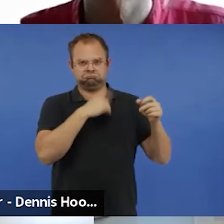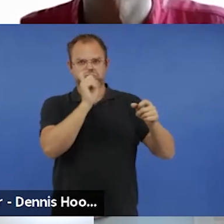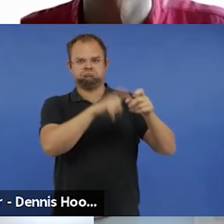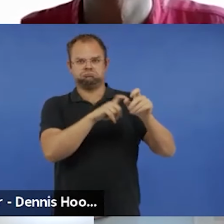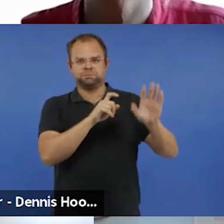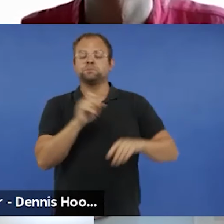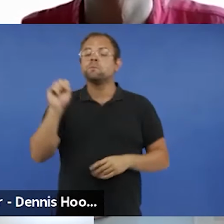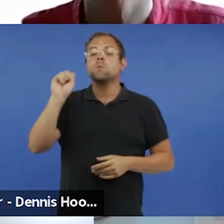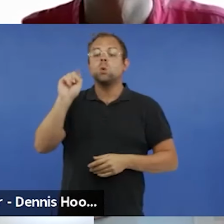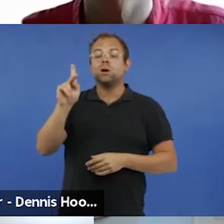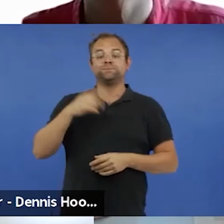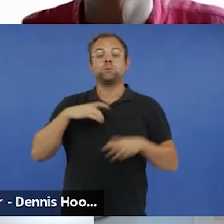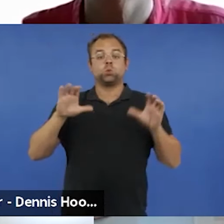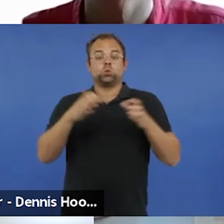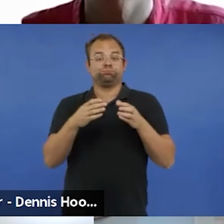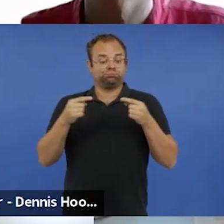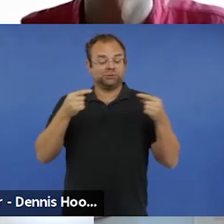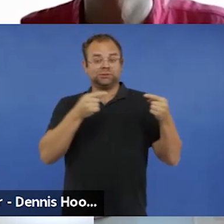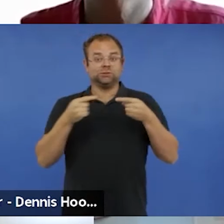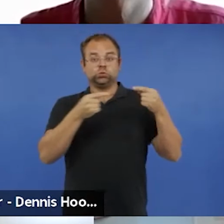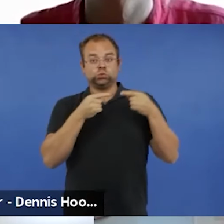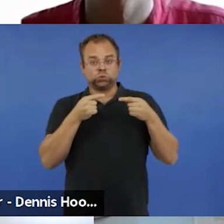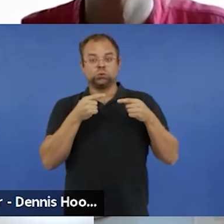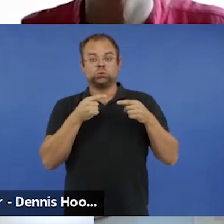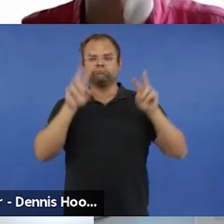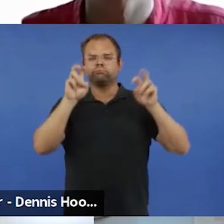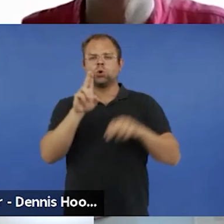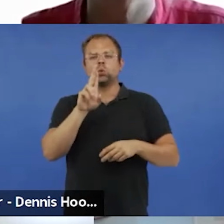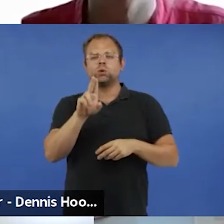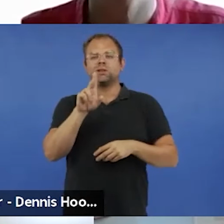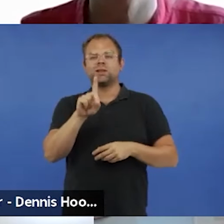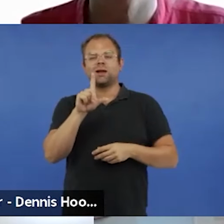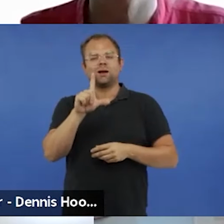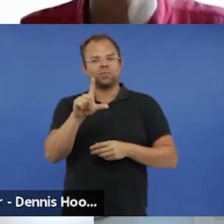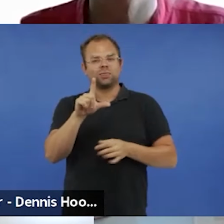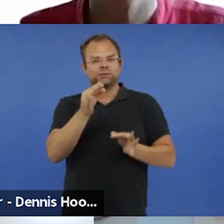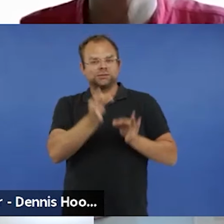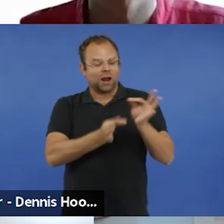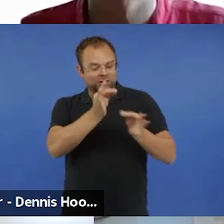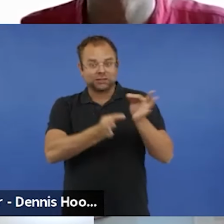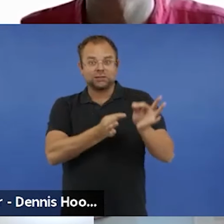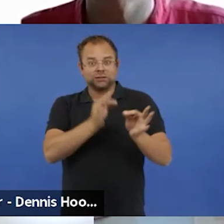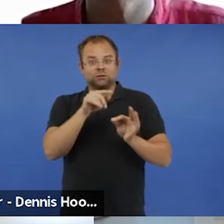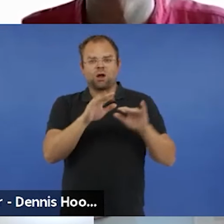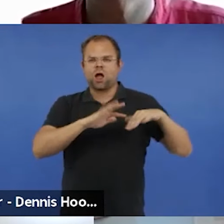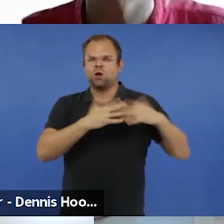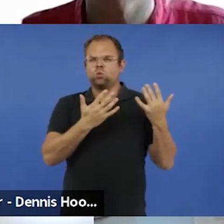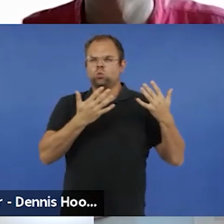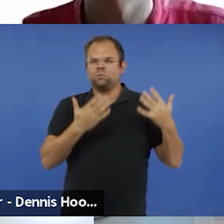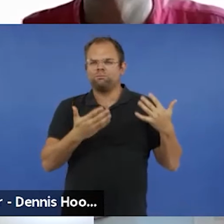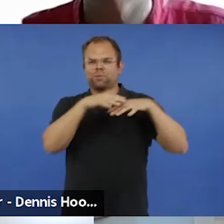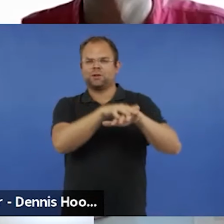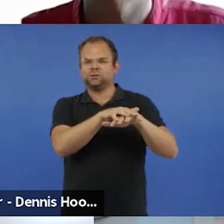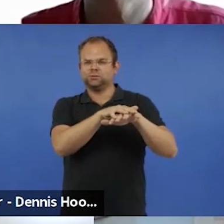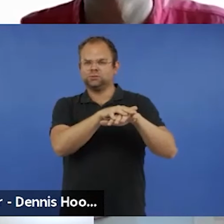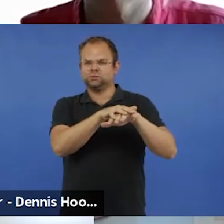with challenges. So that included providing teacher training, of course, but then also the use of